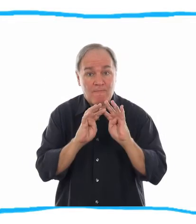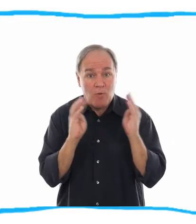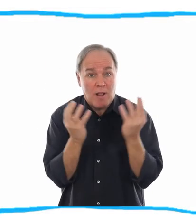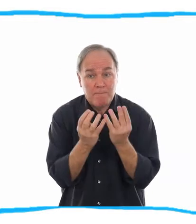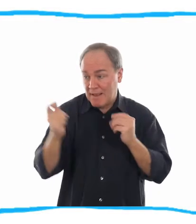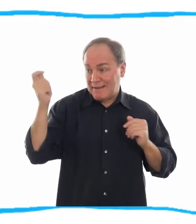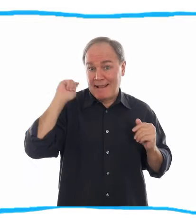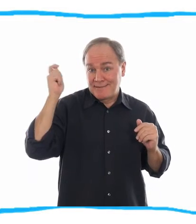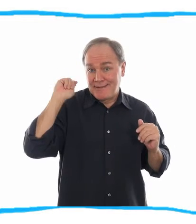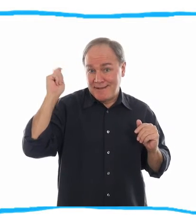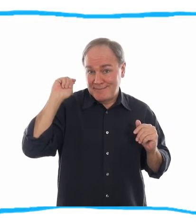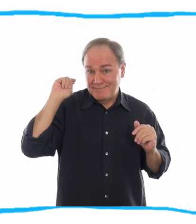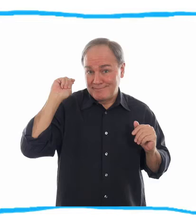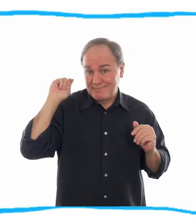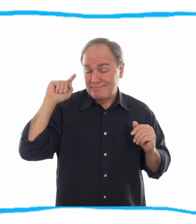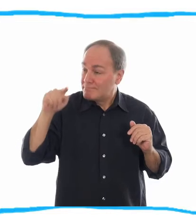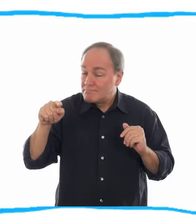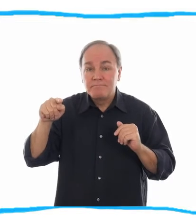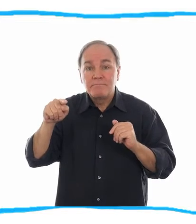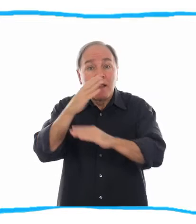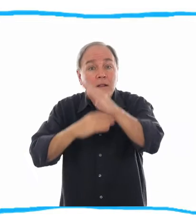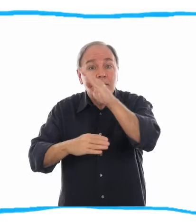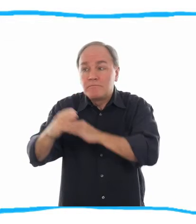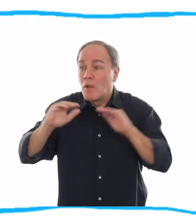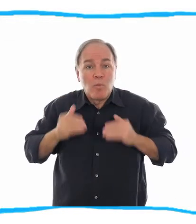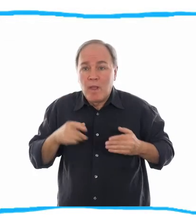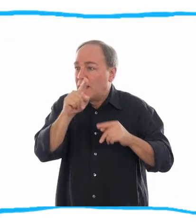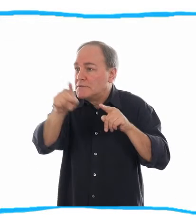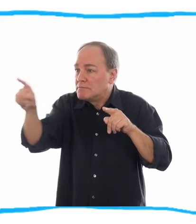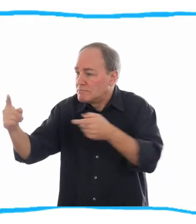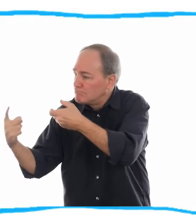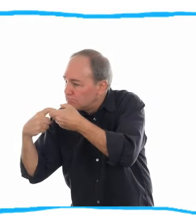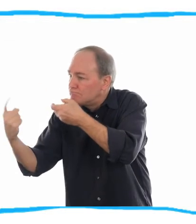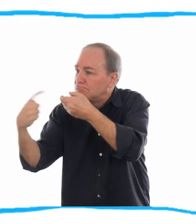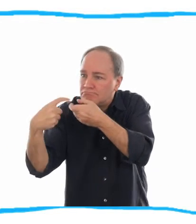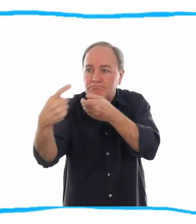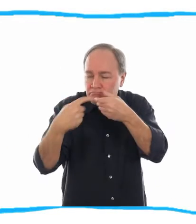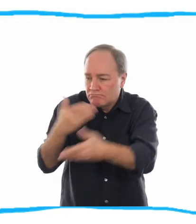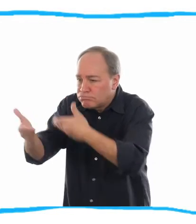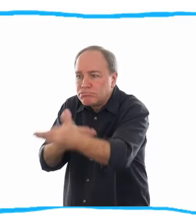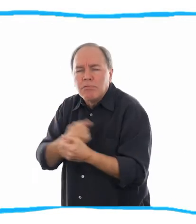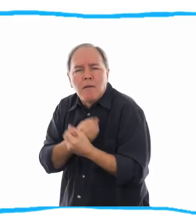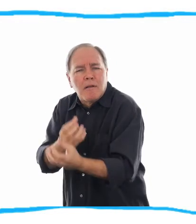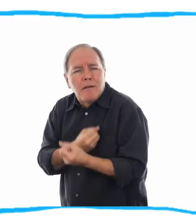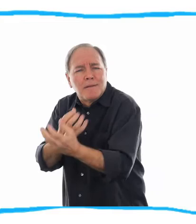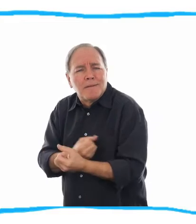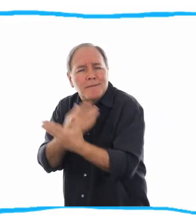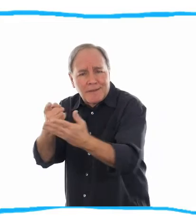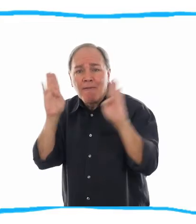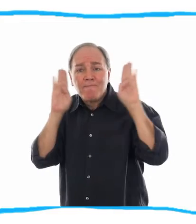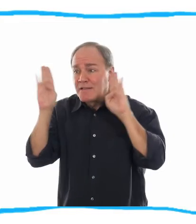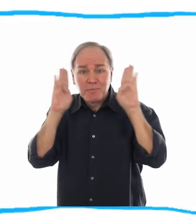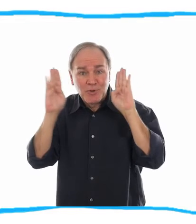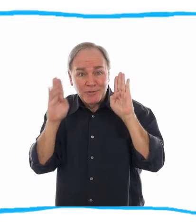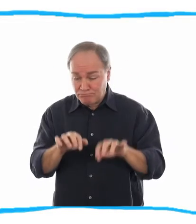Women Forum Kenya. These people, especially other women with disability who joined, they could express themselves through this